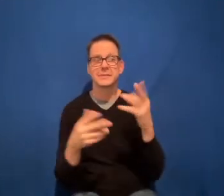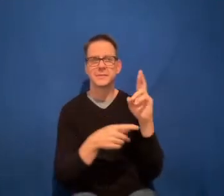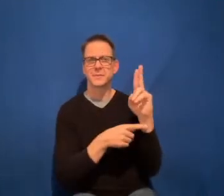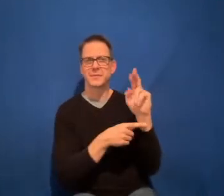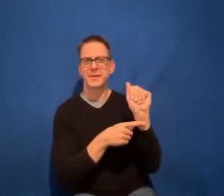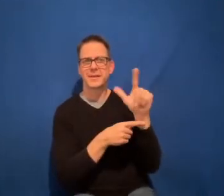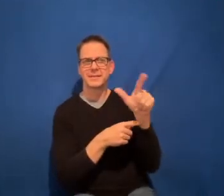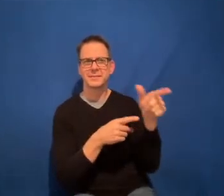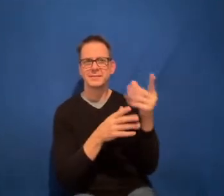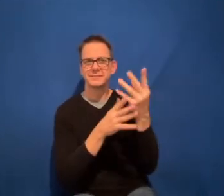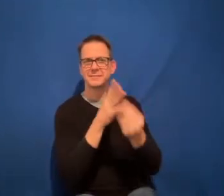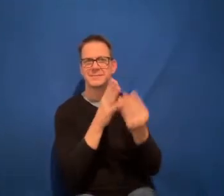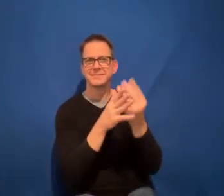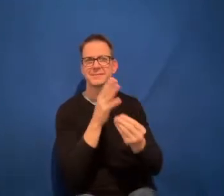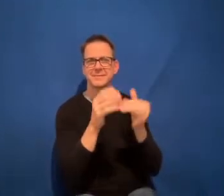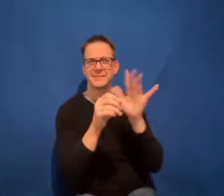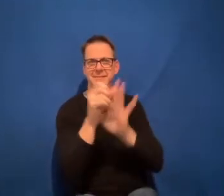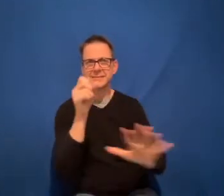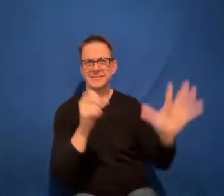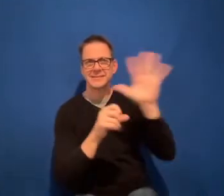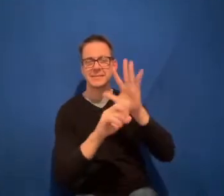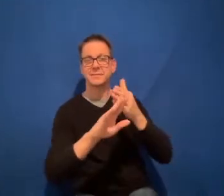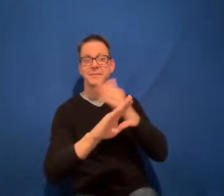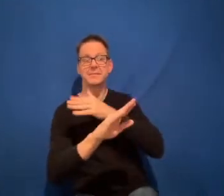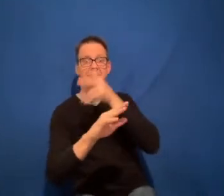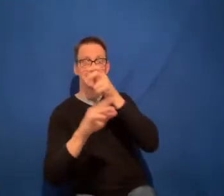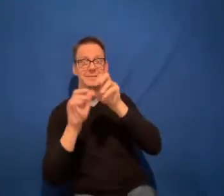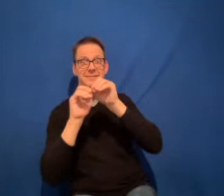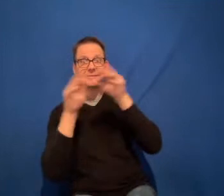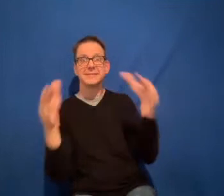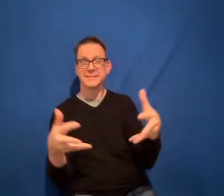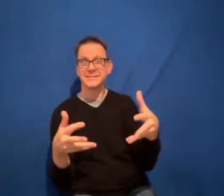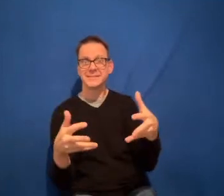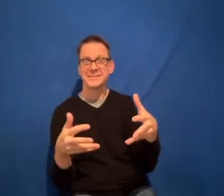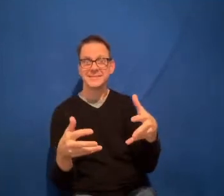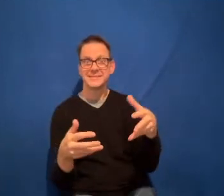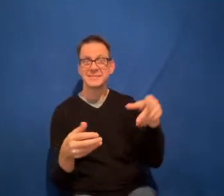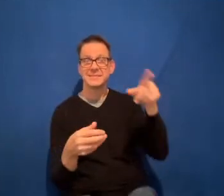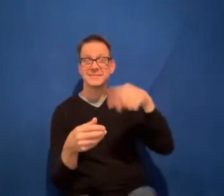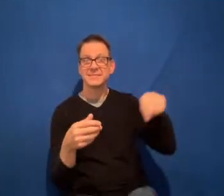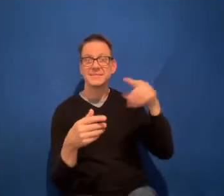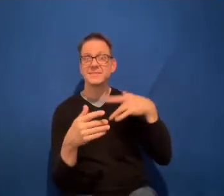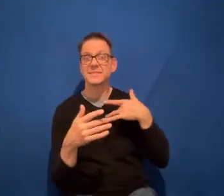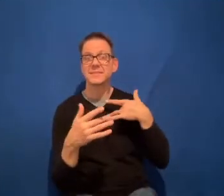until pre-pandemic. I don't know what everybody else feels.